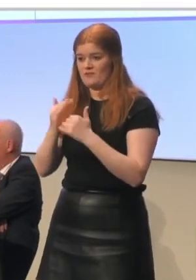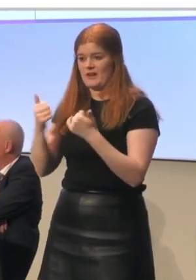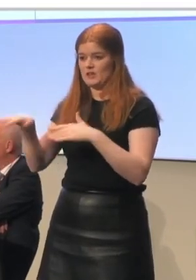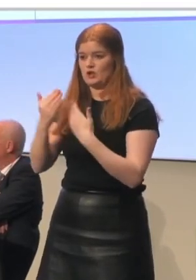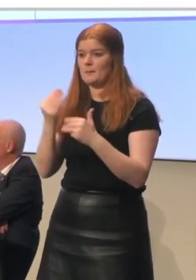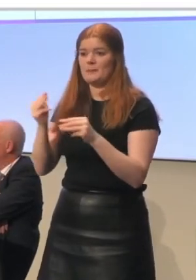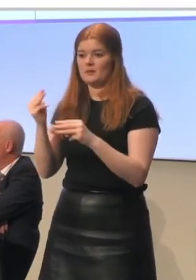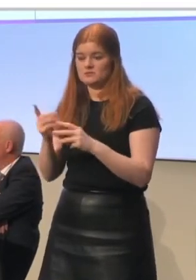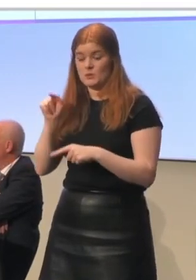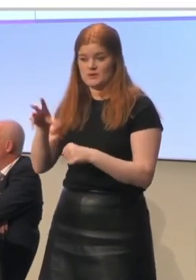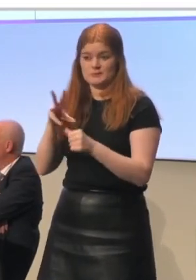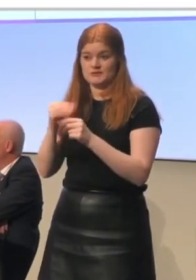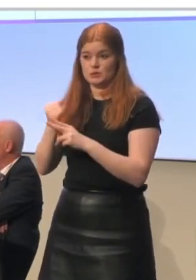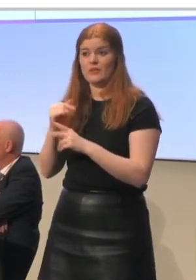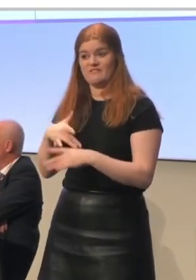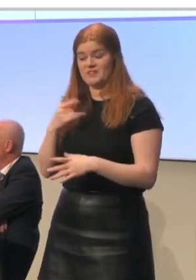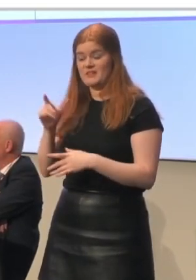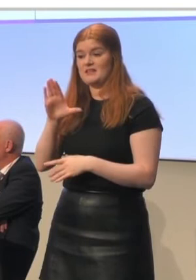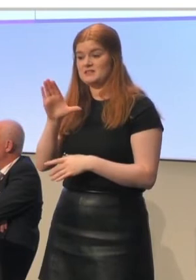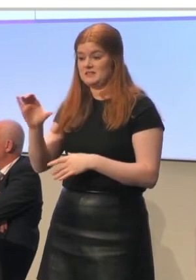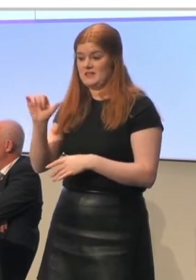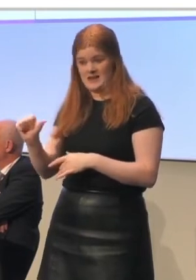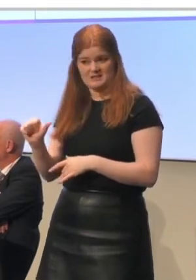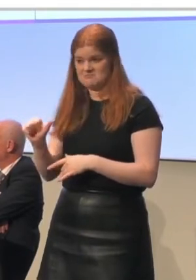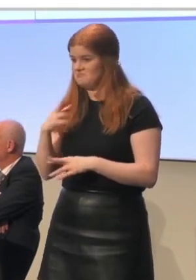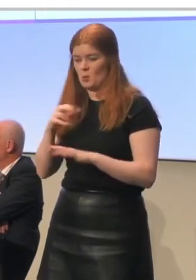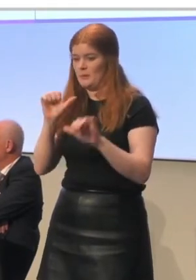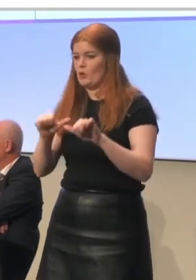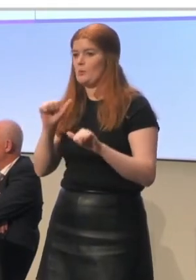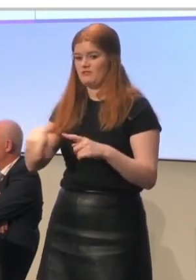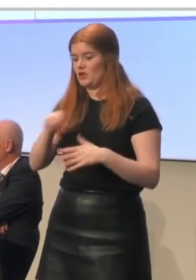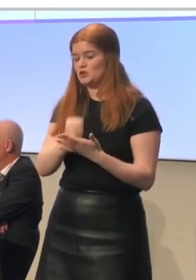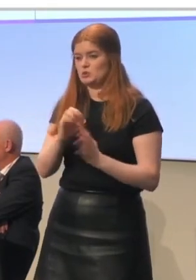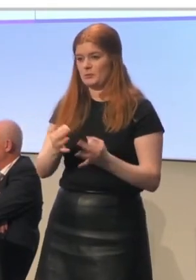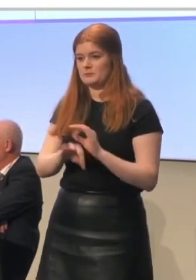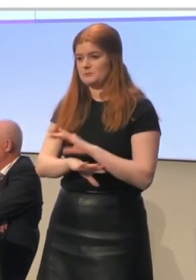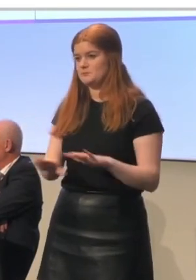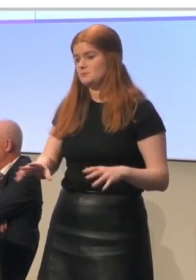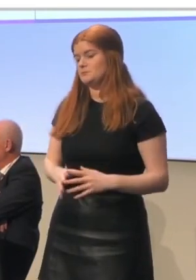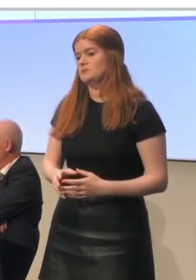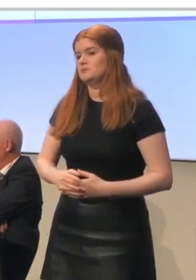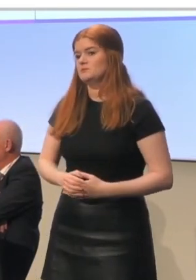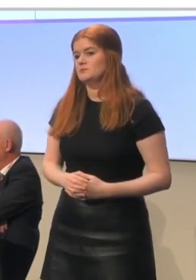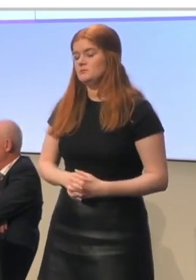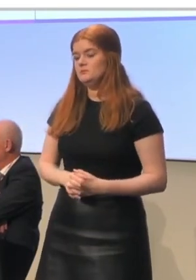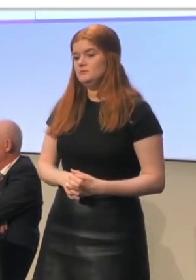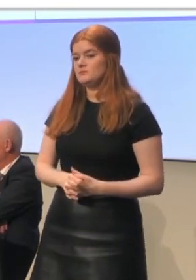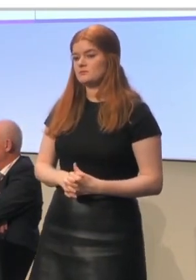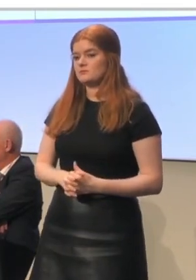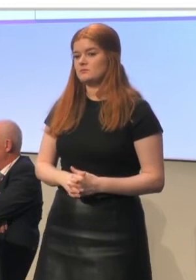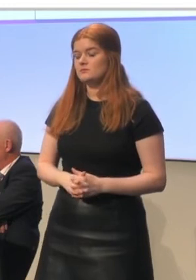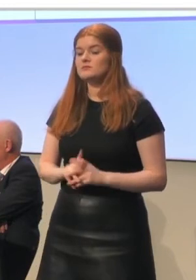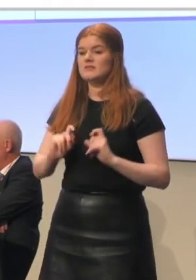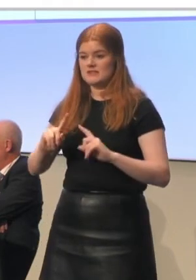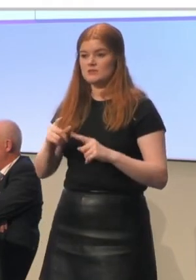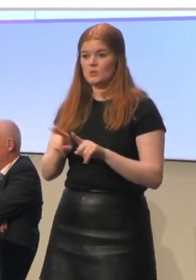people. And in this particular school, they felt the LCA just wouldn't be appropriate for their student group. There was also kind of a sentiment that there